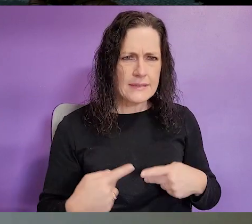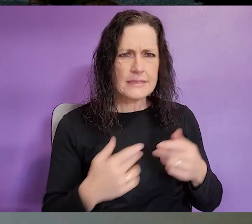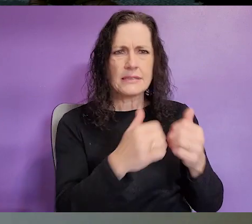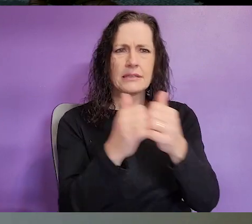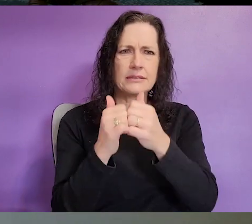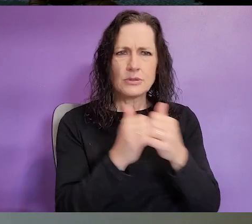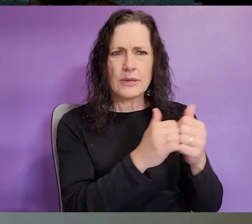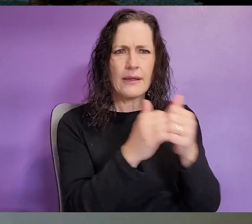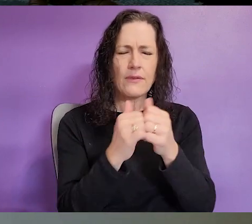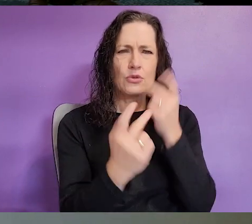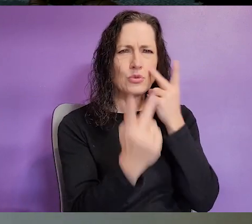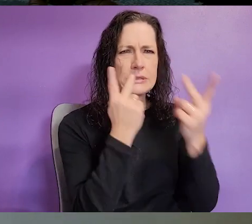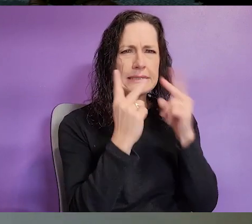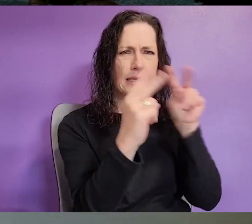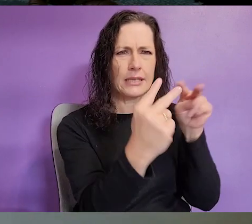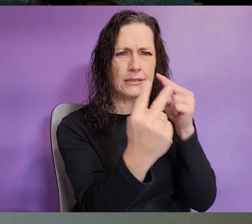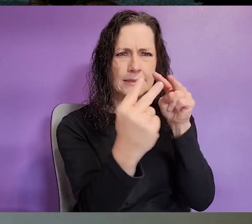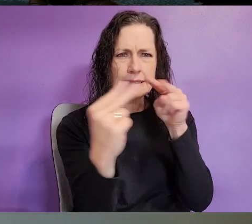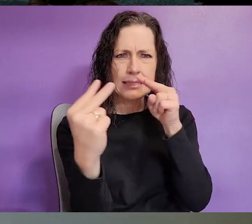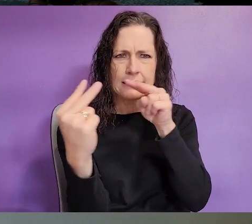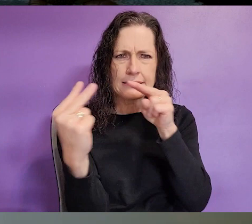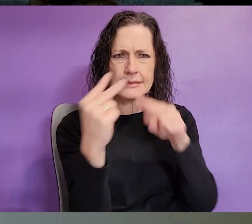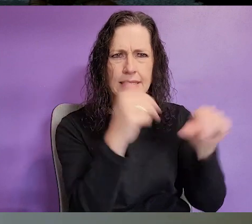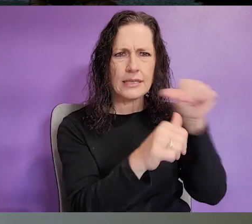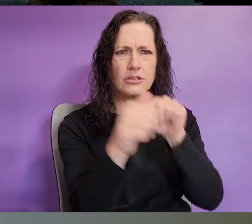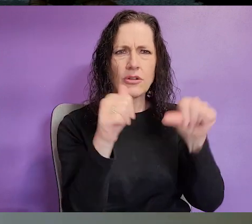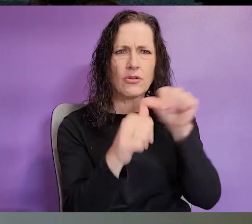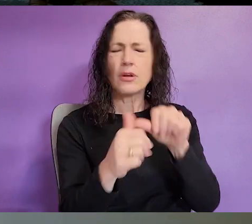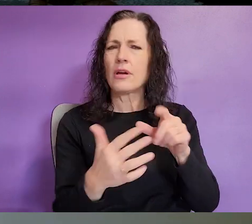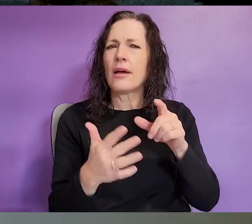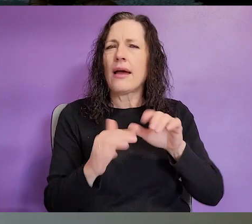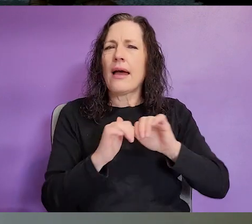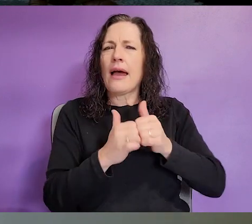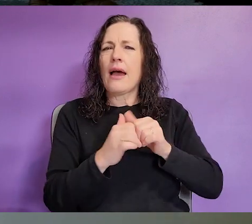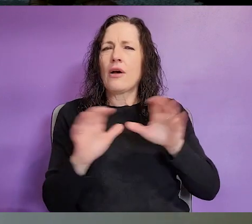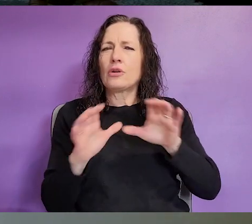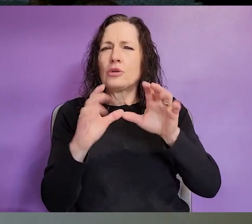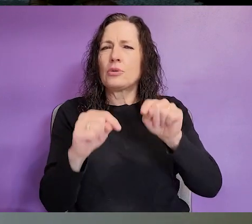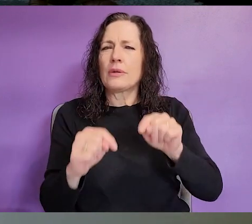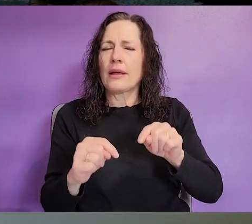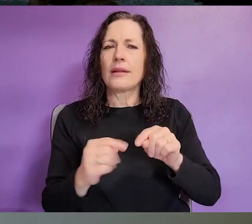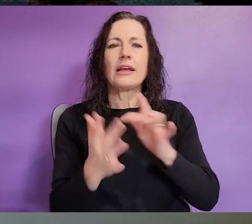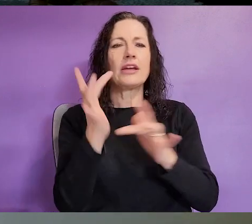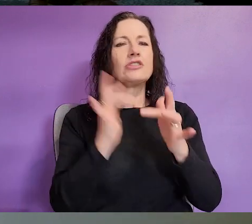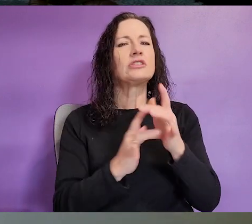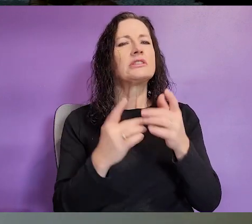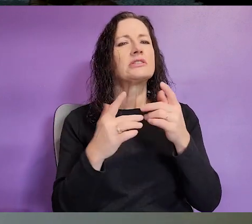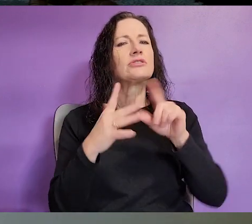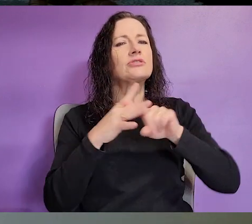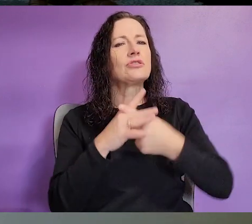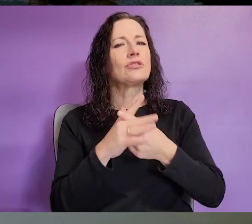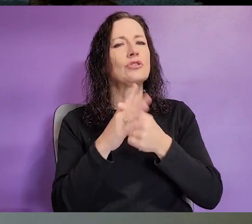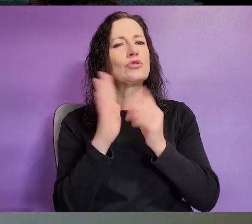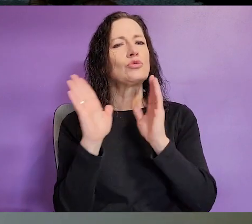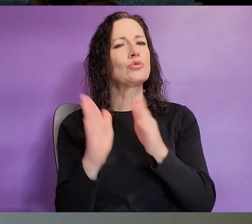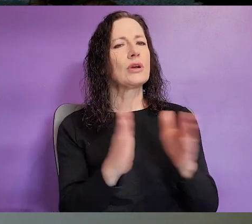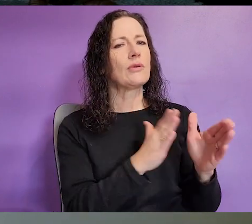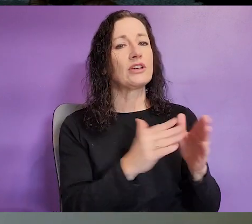and that person, how do you see them? And I think that's what Jesus is rearranging.